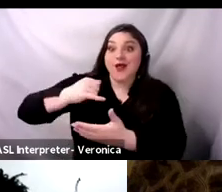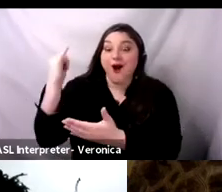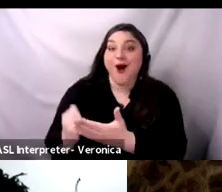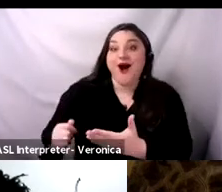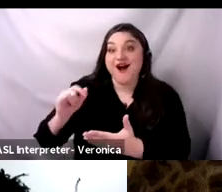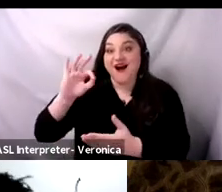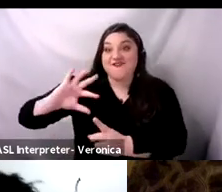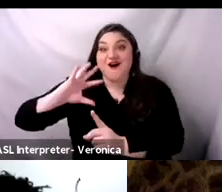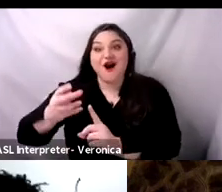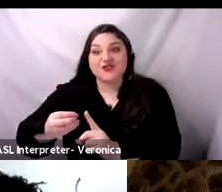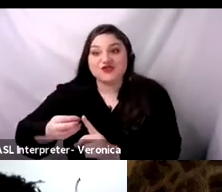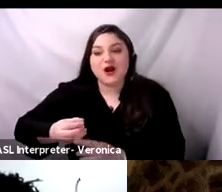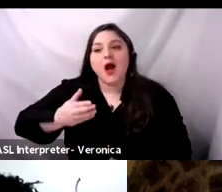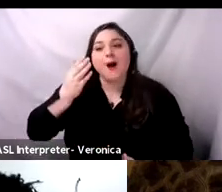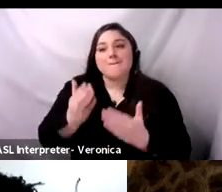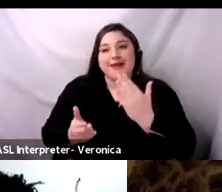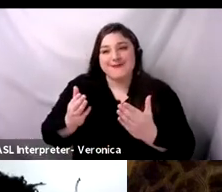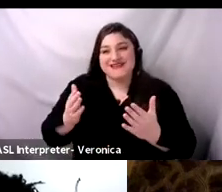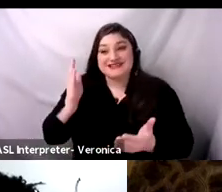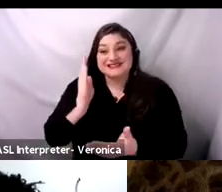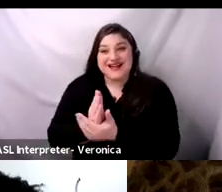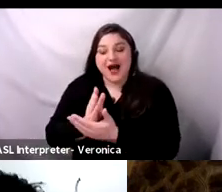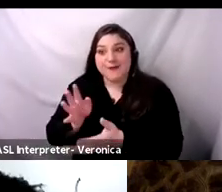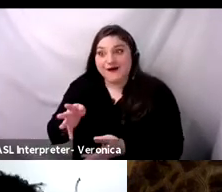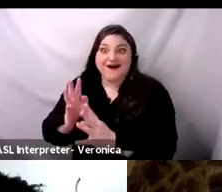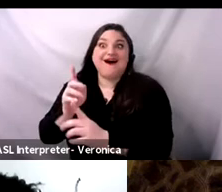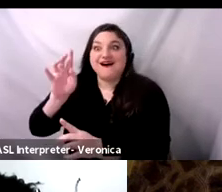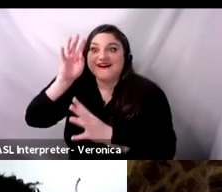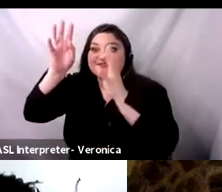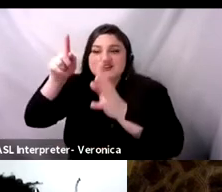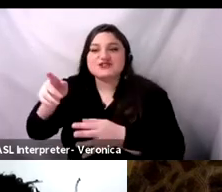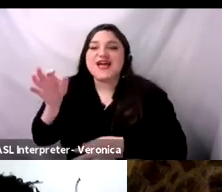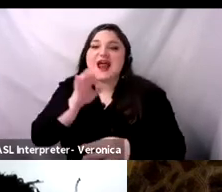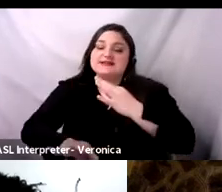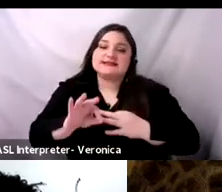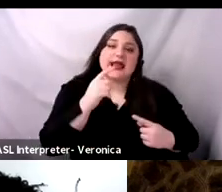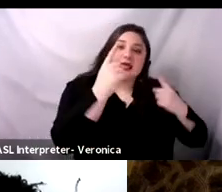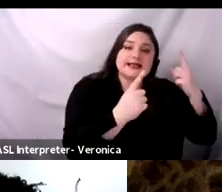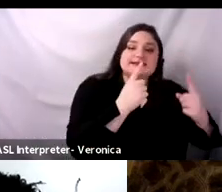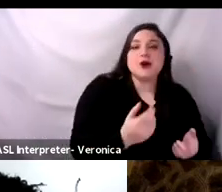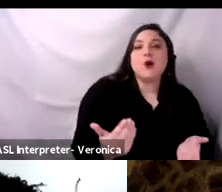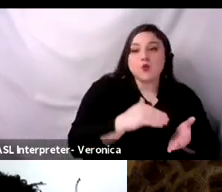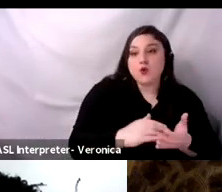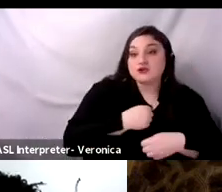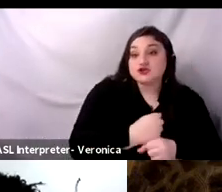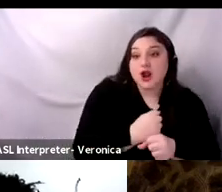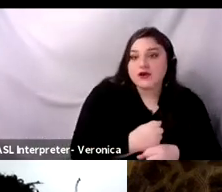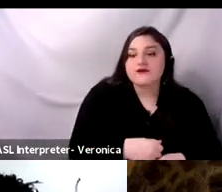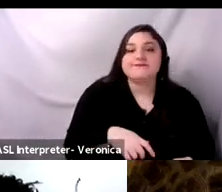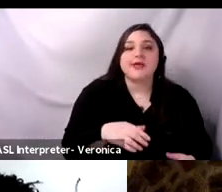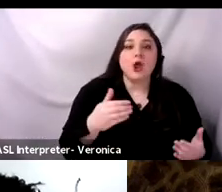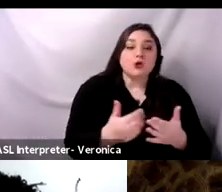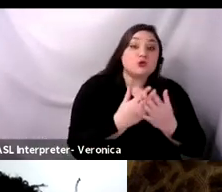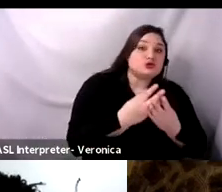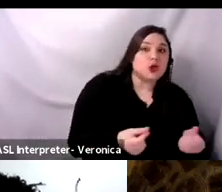actually regenerative and coming up with solutions. So it's more about, can we find ways of enticing